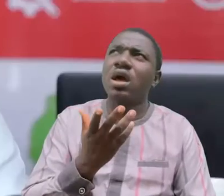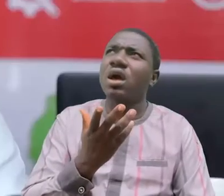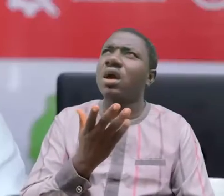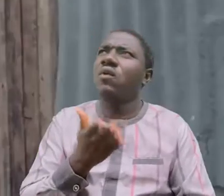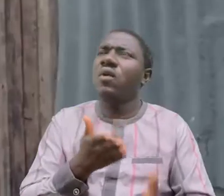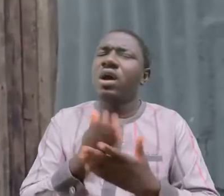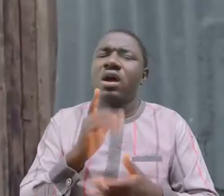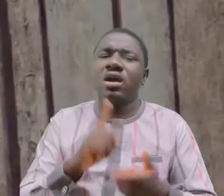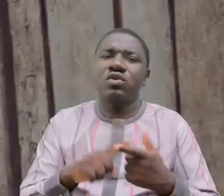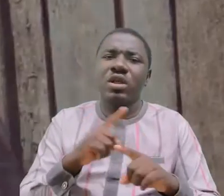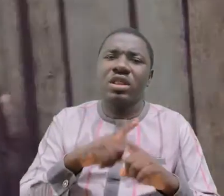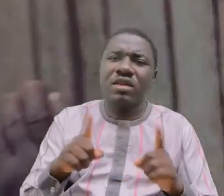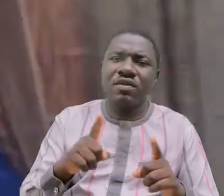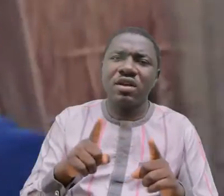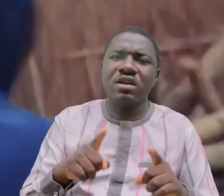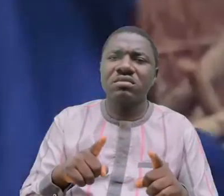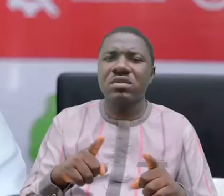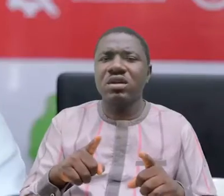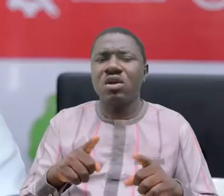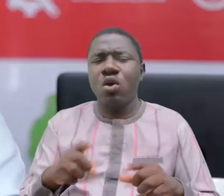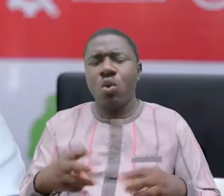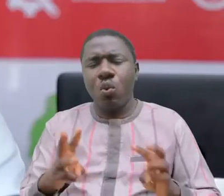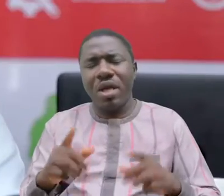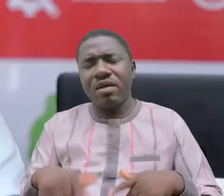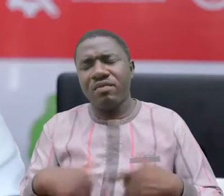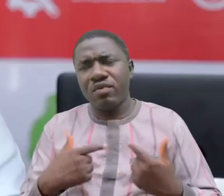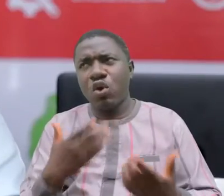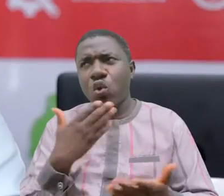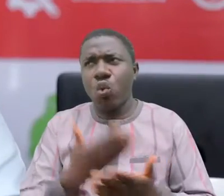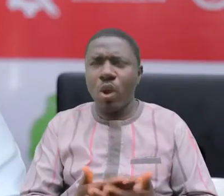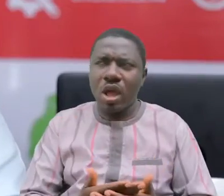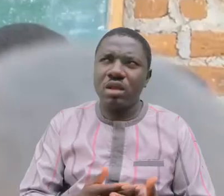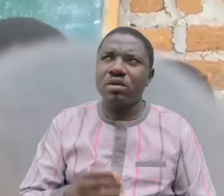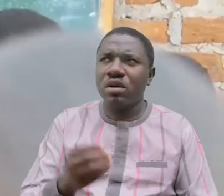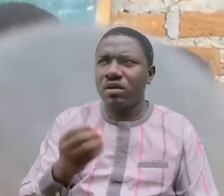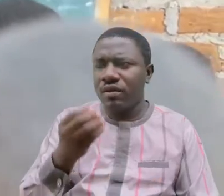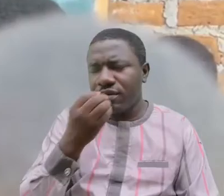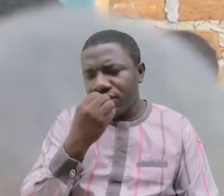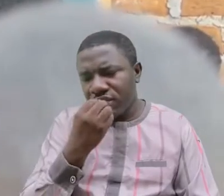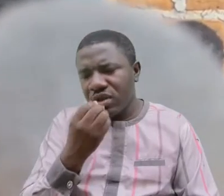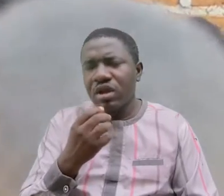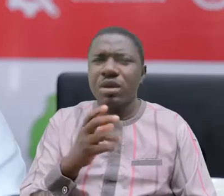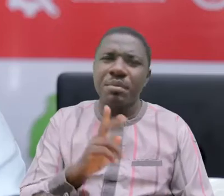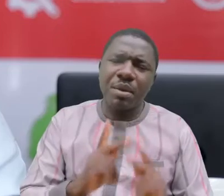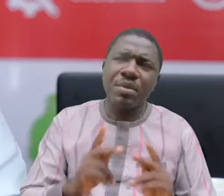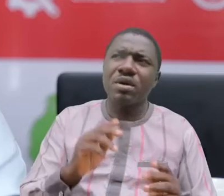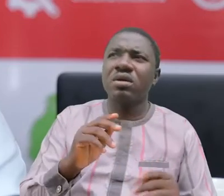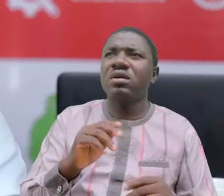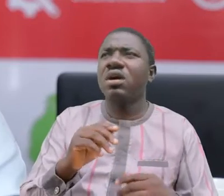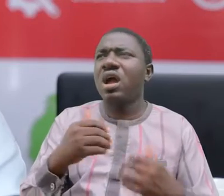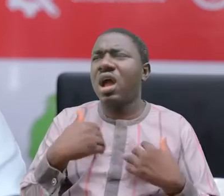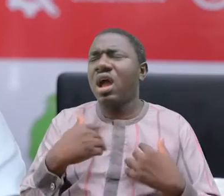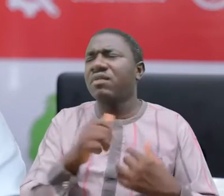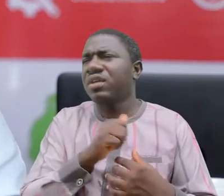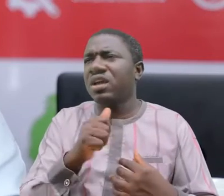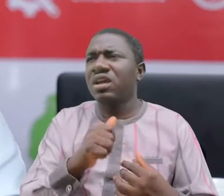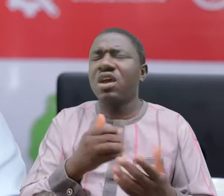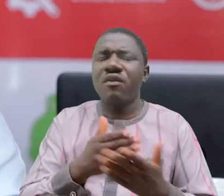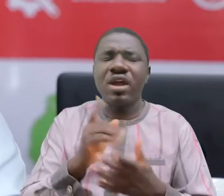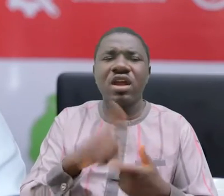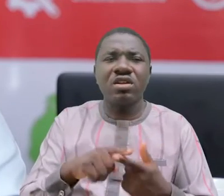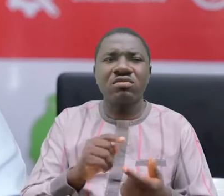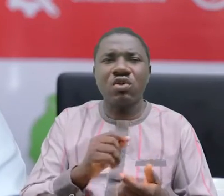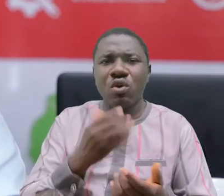right to a decent standard of living, the right to food, good quality education. People have a right to a decent life.